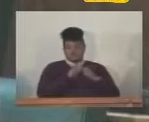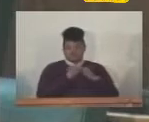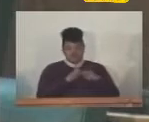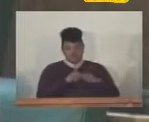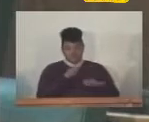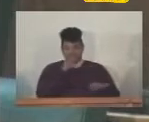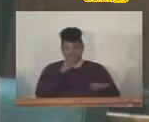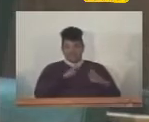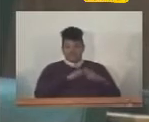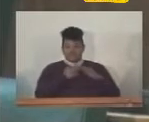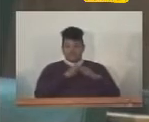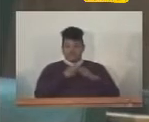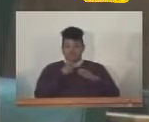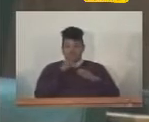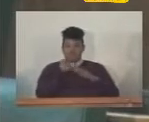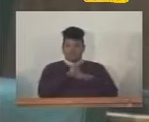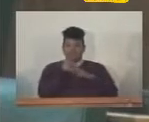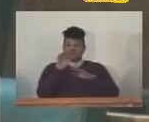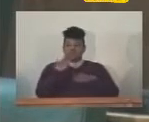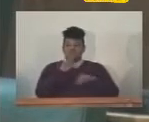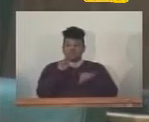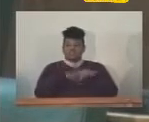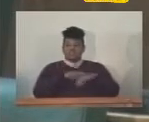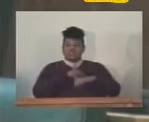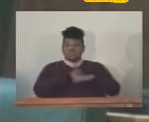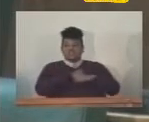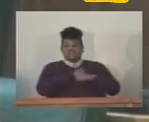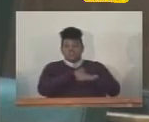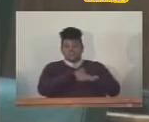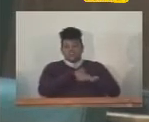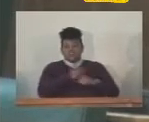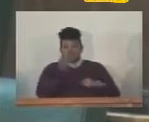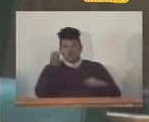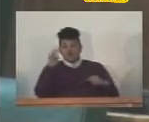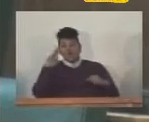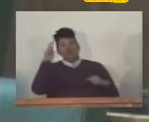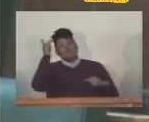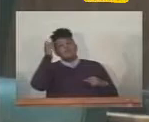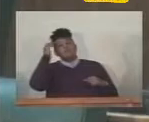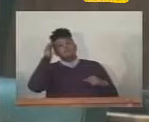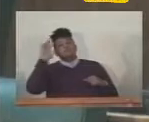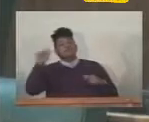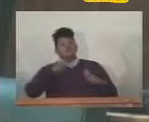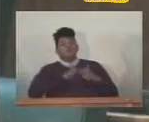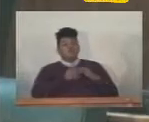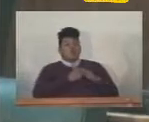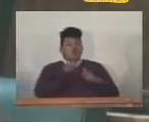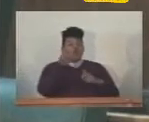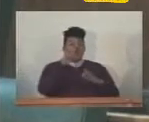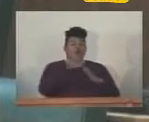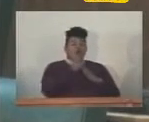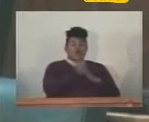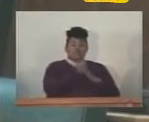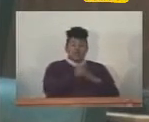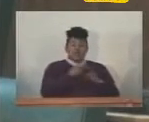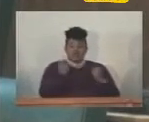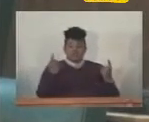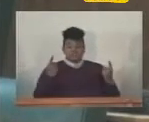not the problem of the Minister of National Security or the Prime Minister or the Leader of